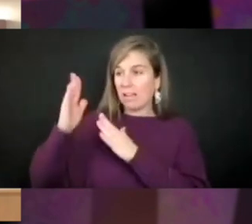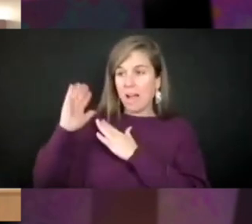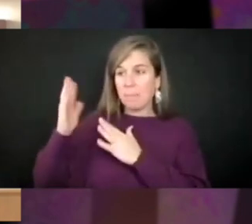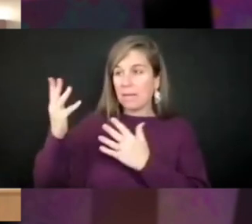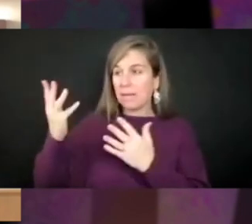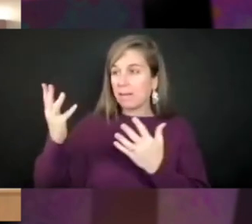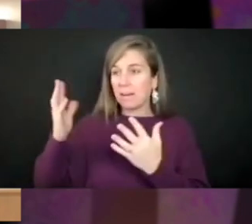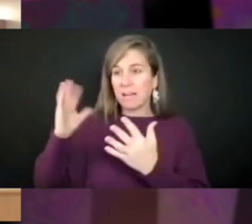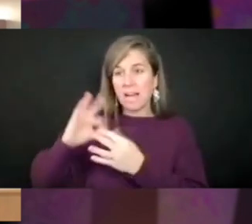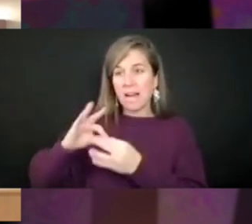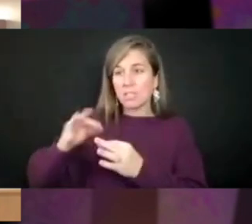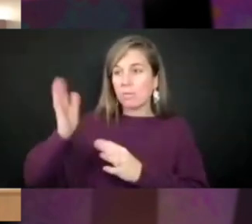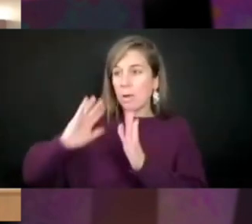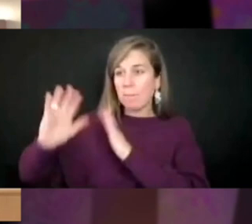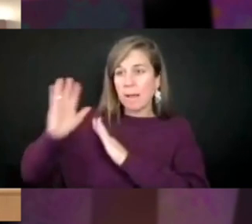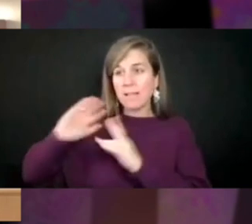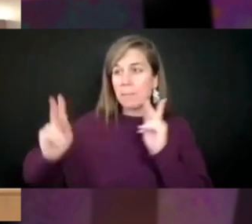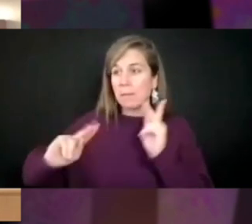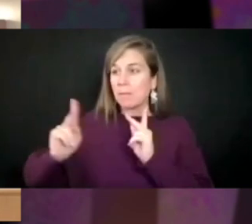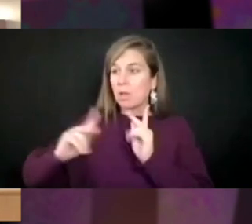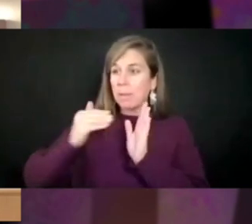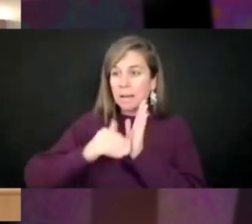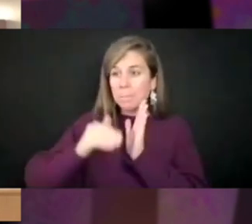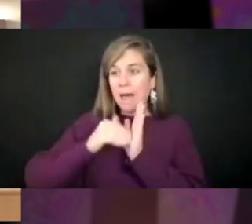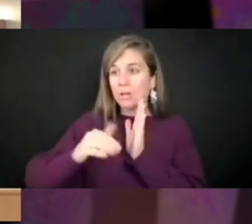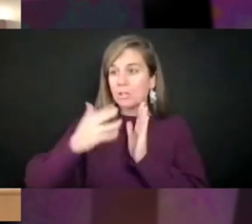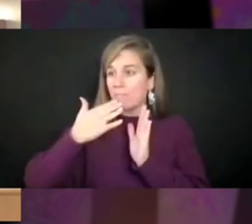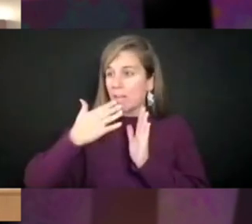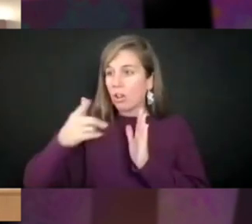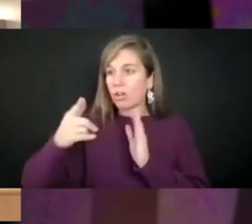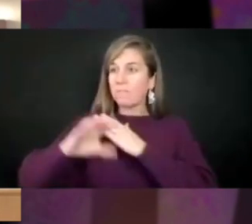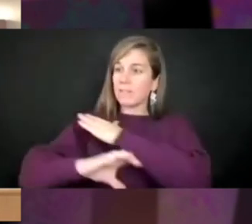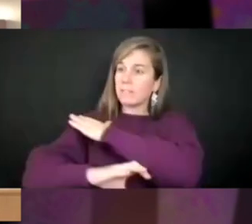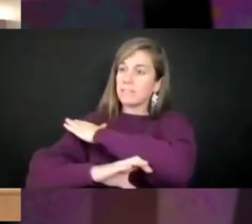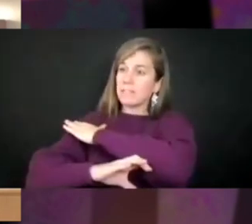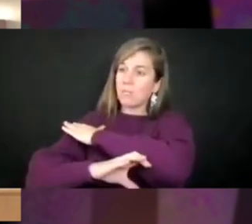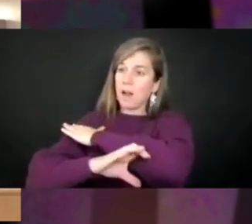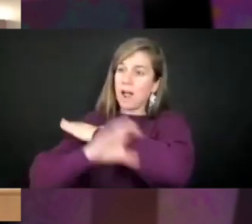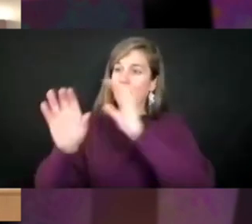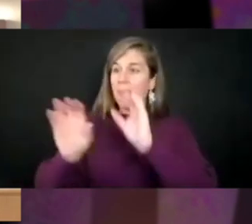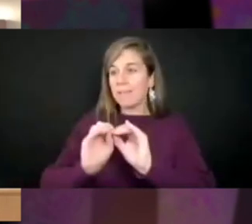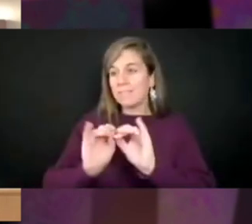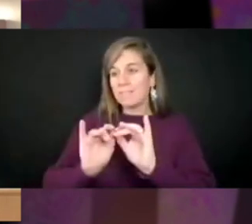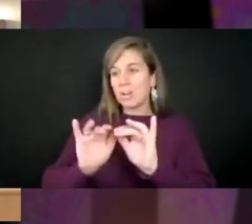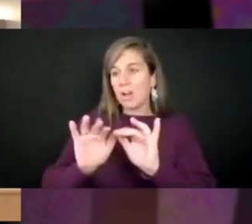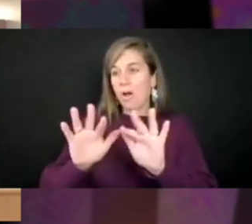from way back, of people who are making patterns out of the colors of the sunrise here,